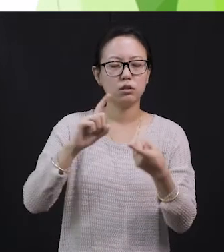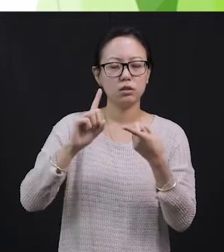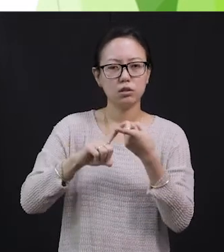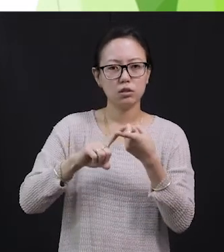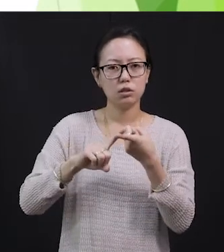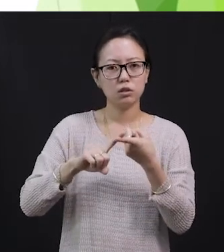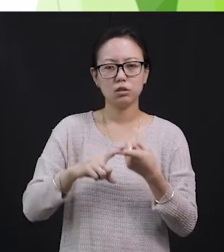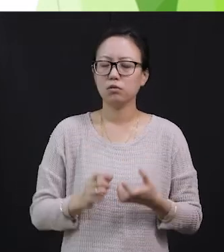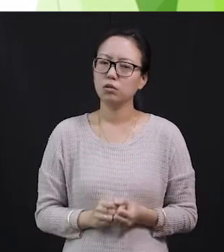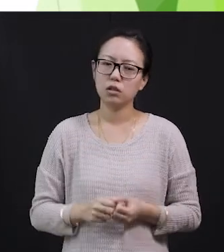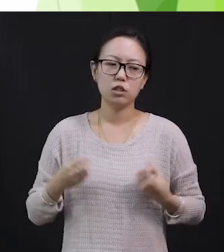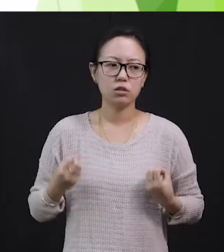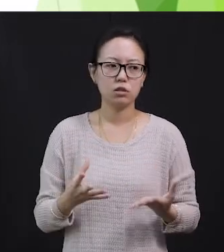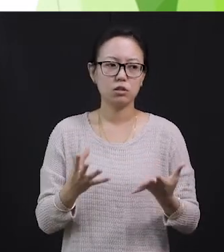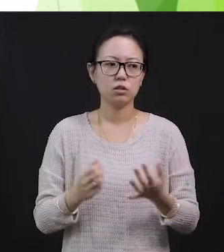Bombay and